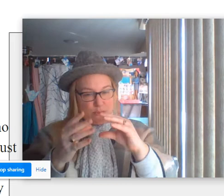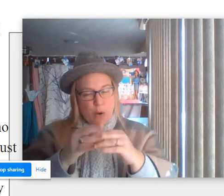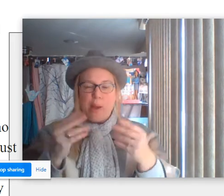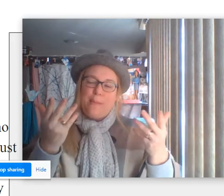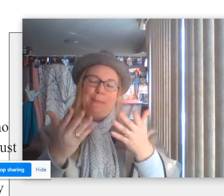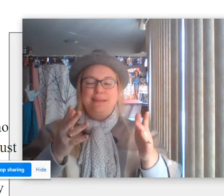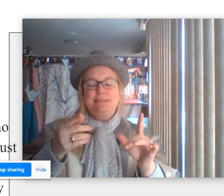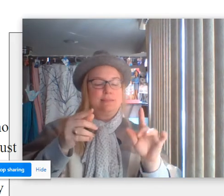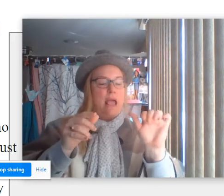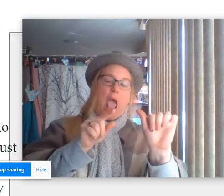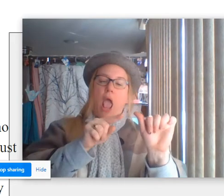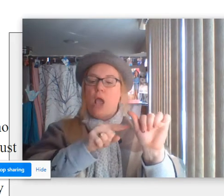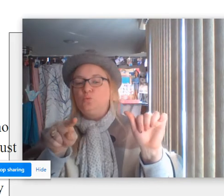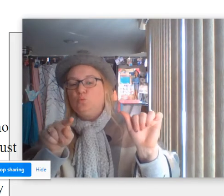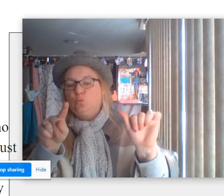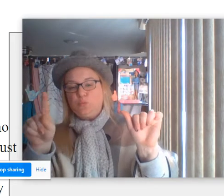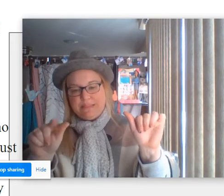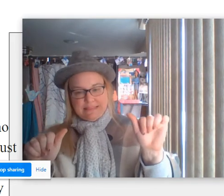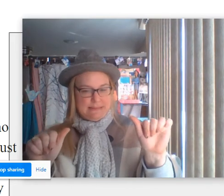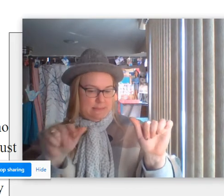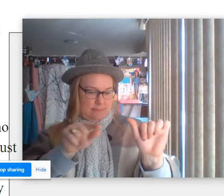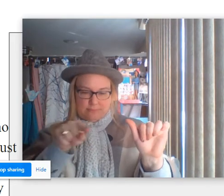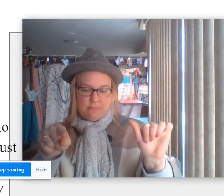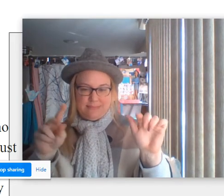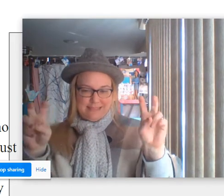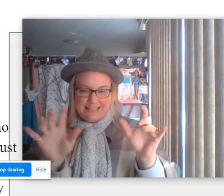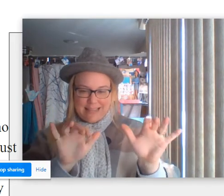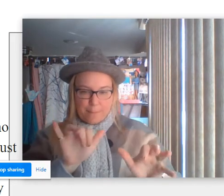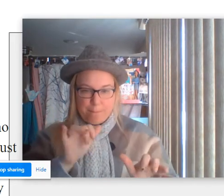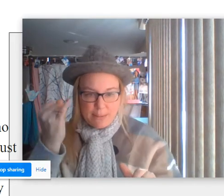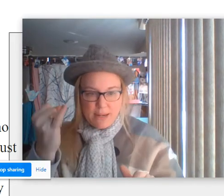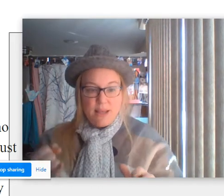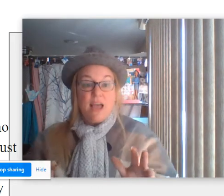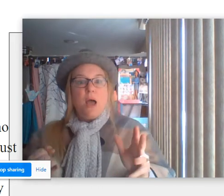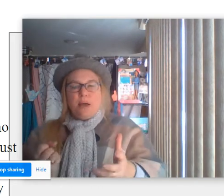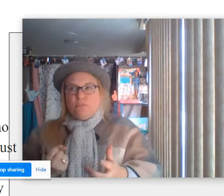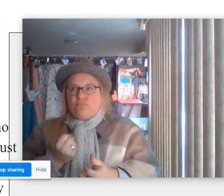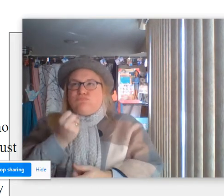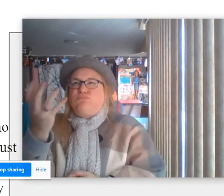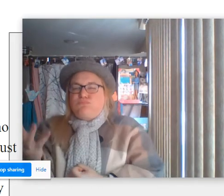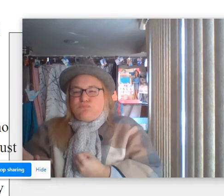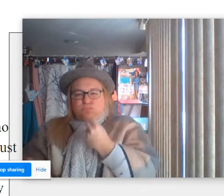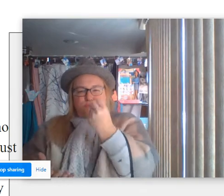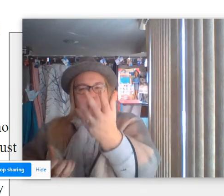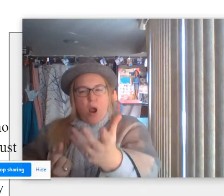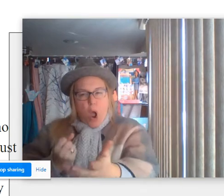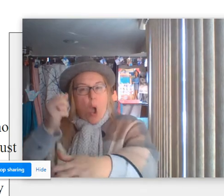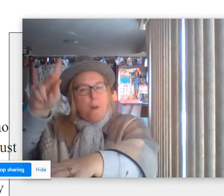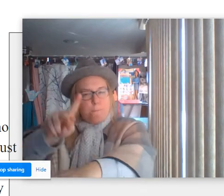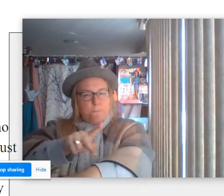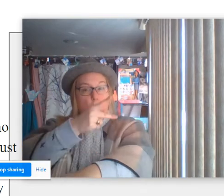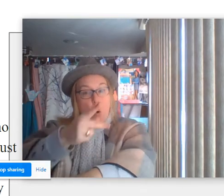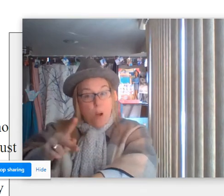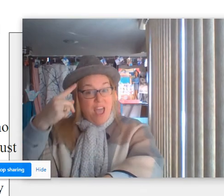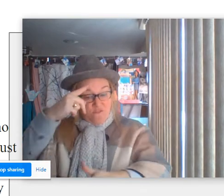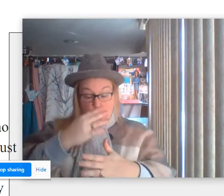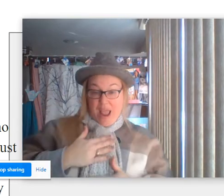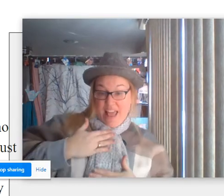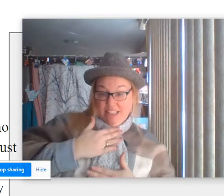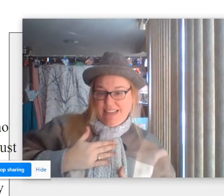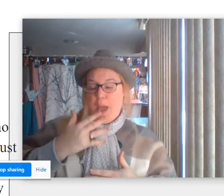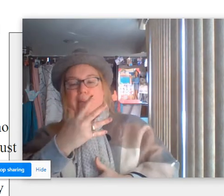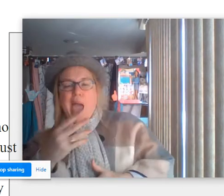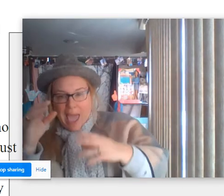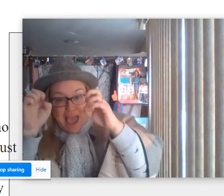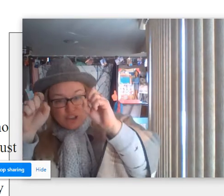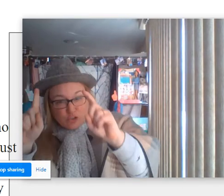Z stories. But these are poetic expressions that you are used for entertainment and as an educational